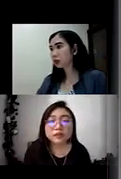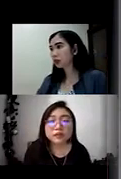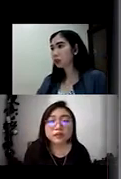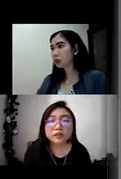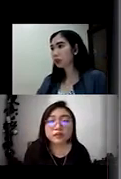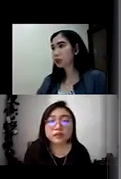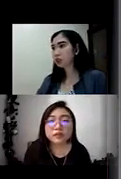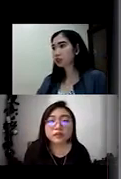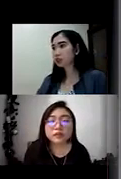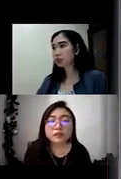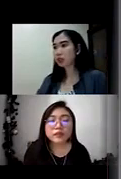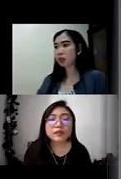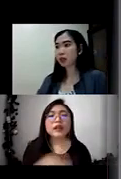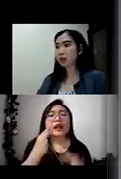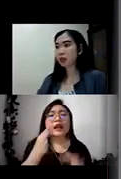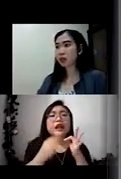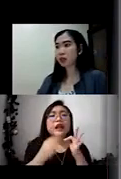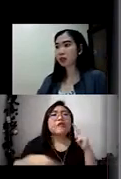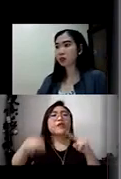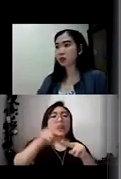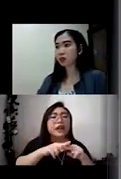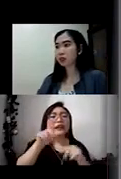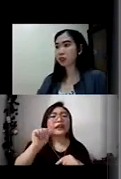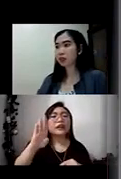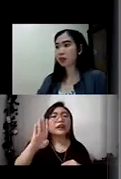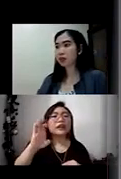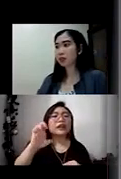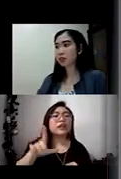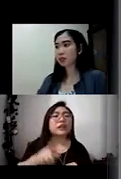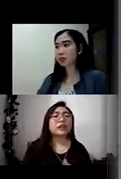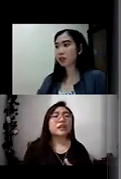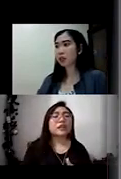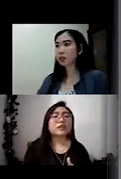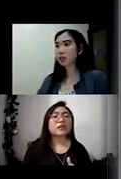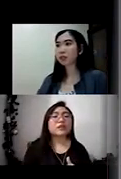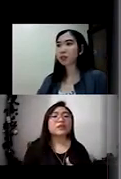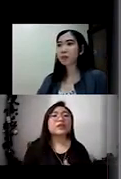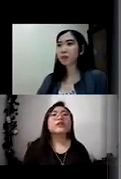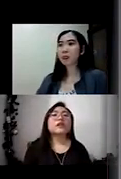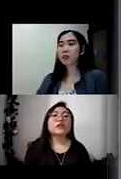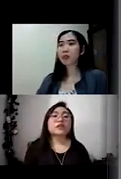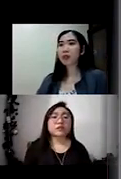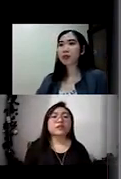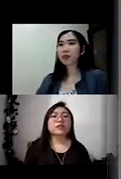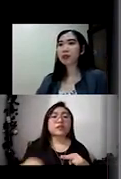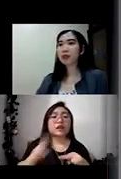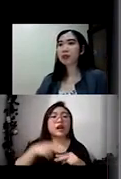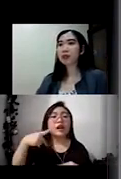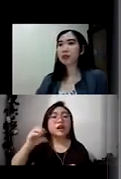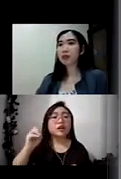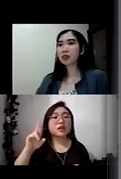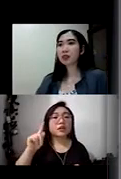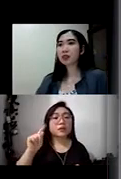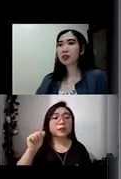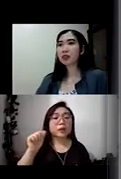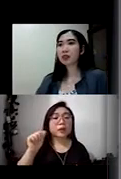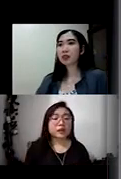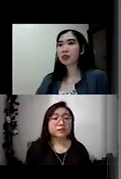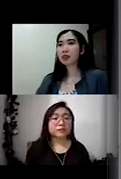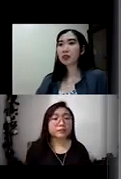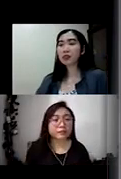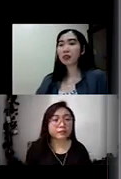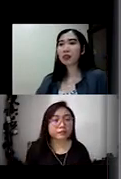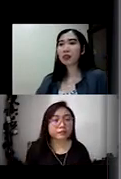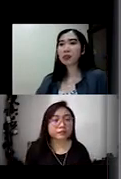pag naglagay ka dito ng label, kung ito ay pang portal, kunyari, yan.